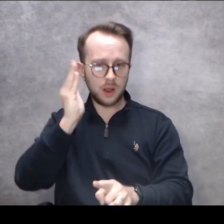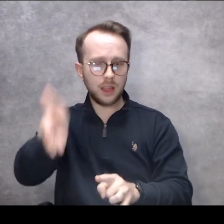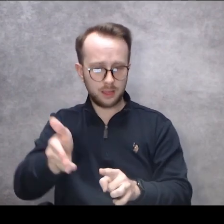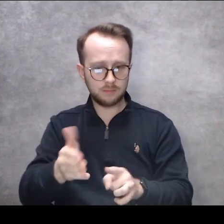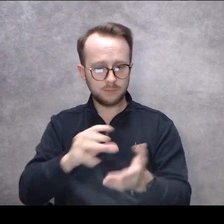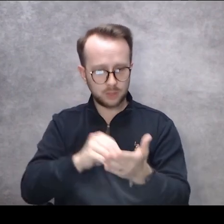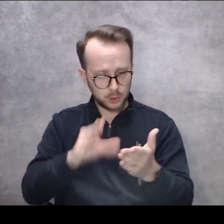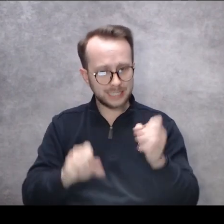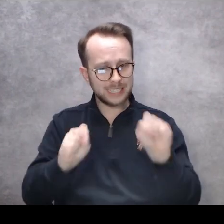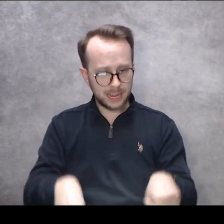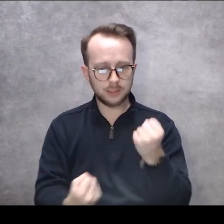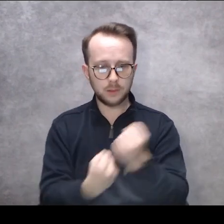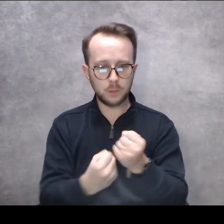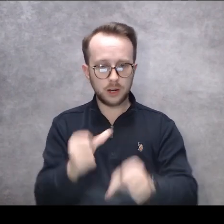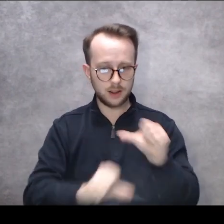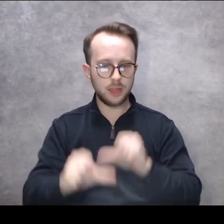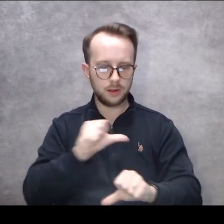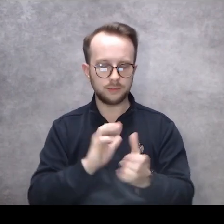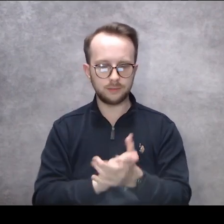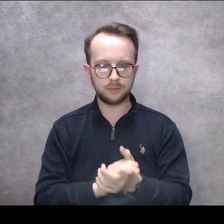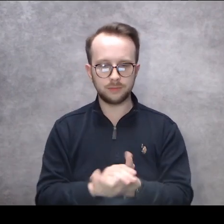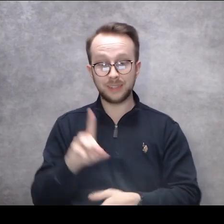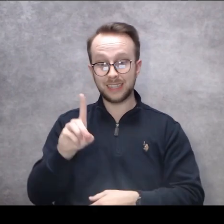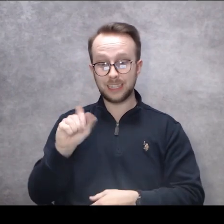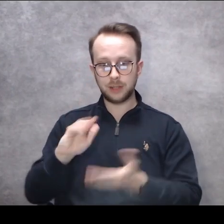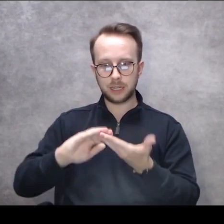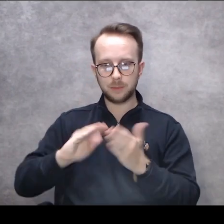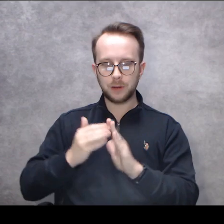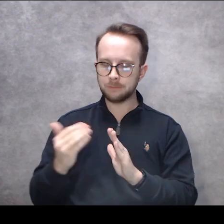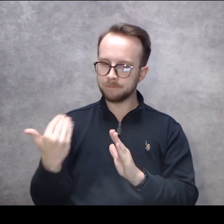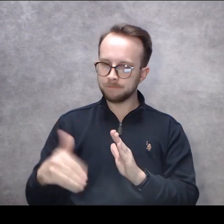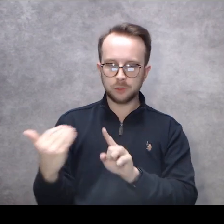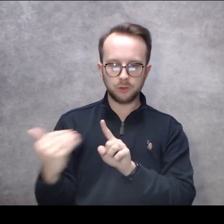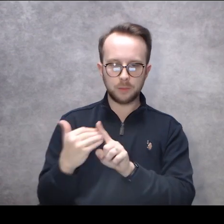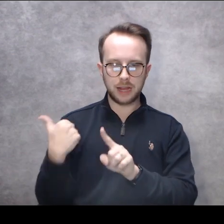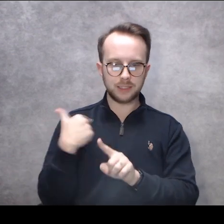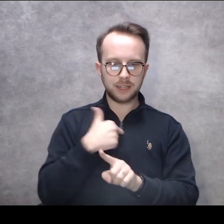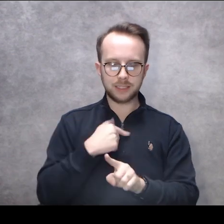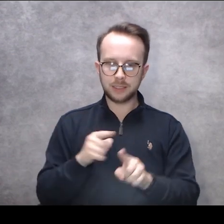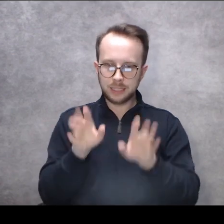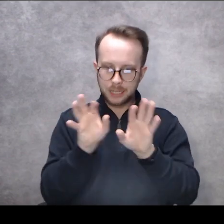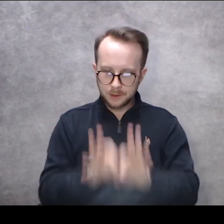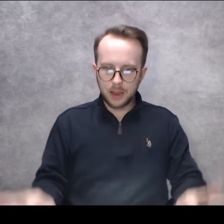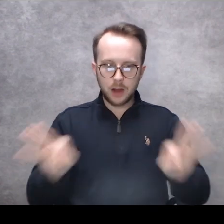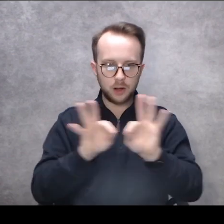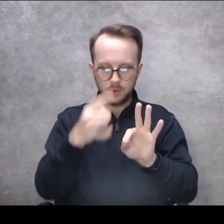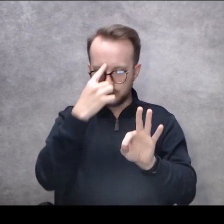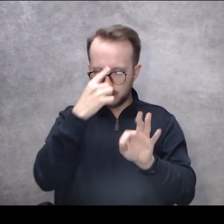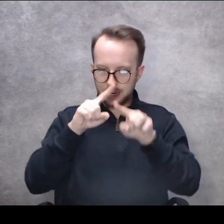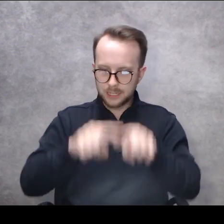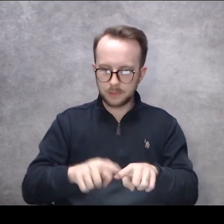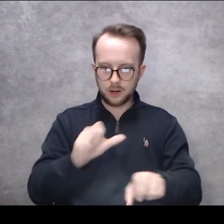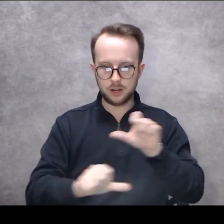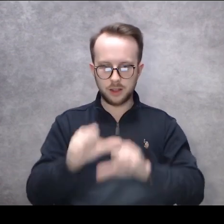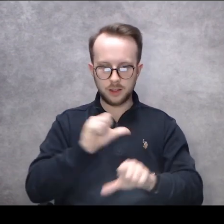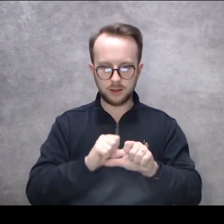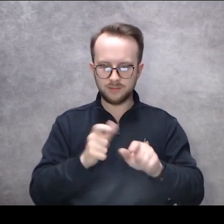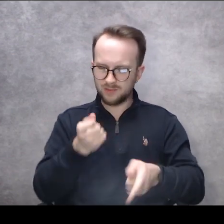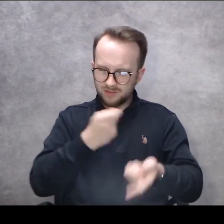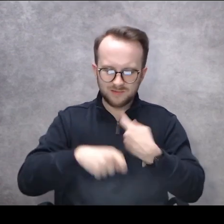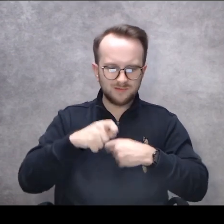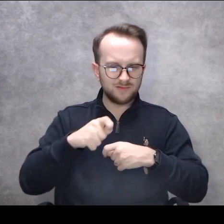one another. The disability community reminds us of the value of interdependence as opposed to an